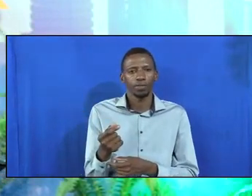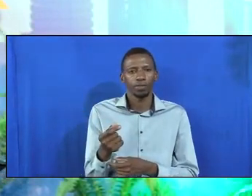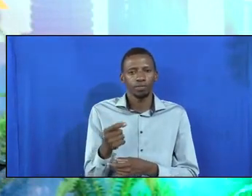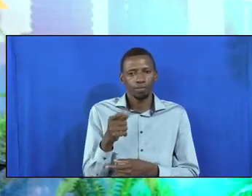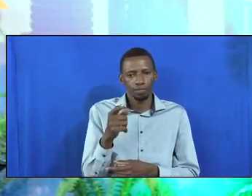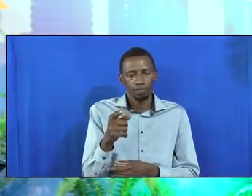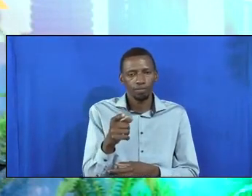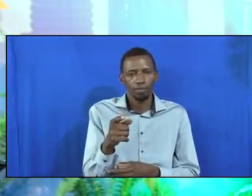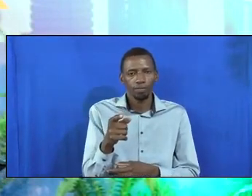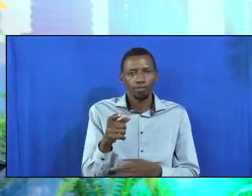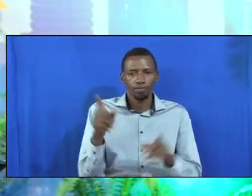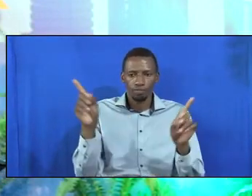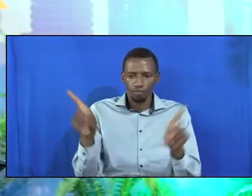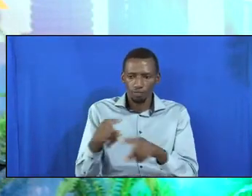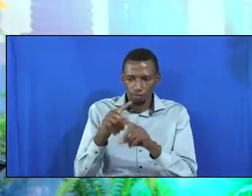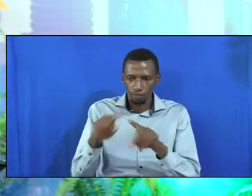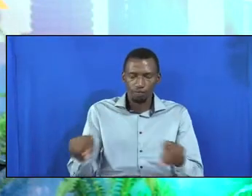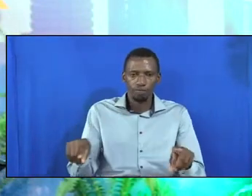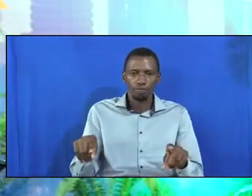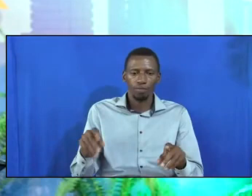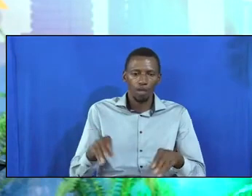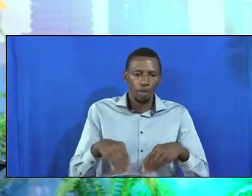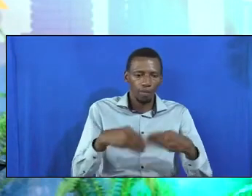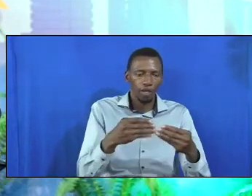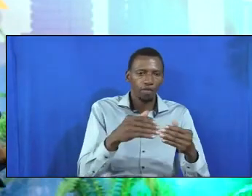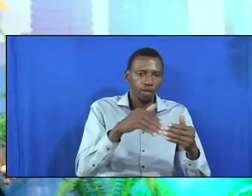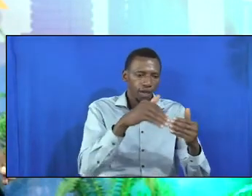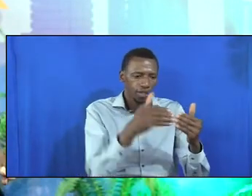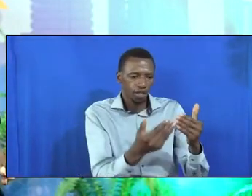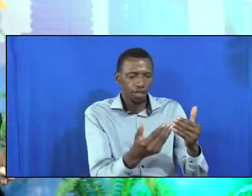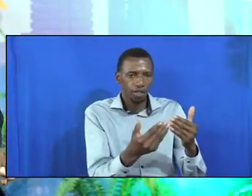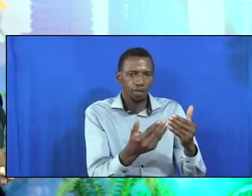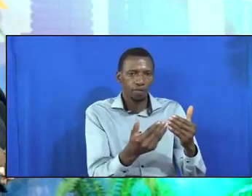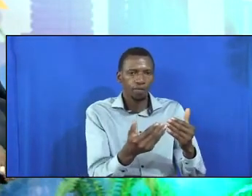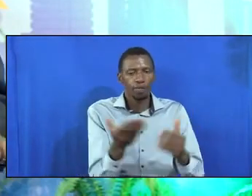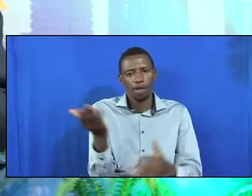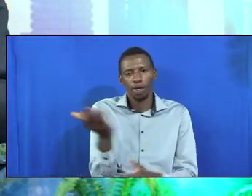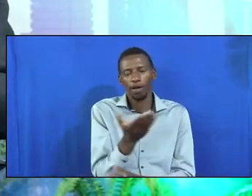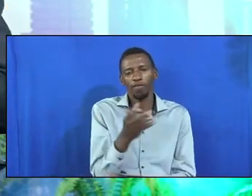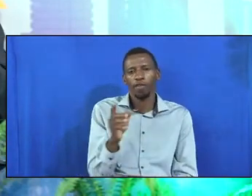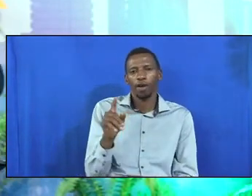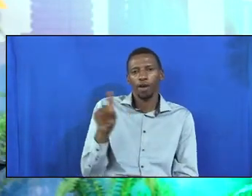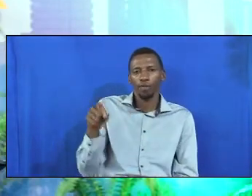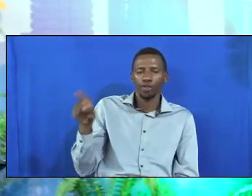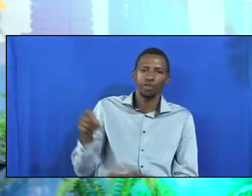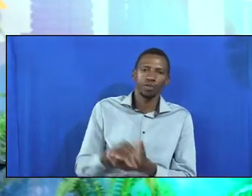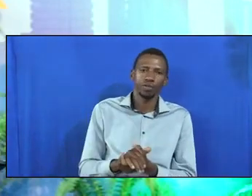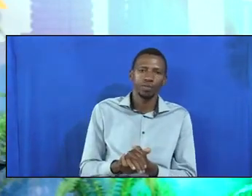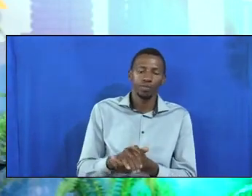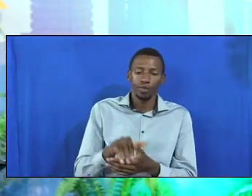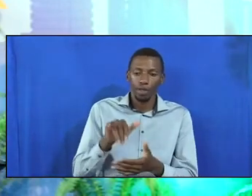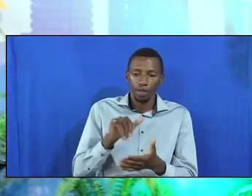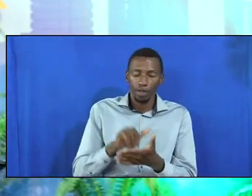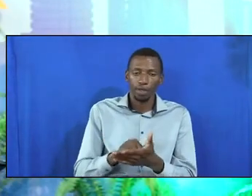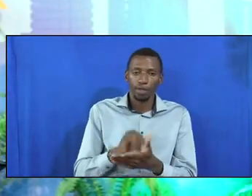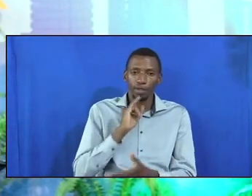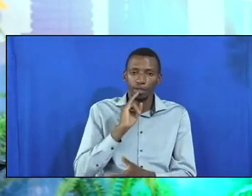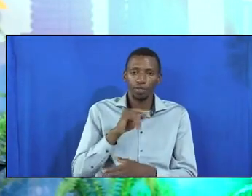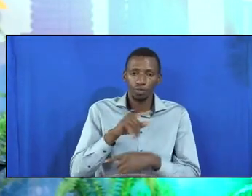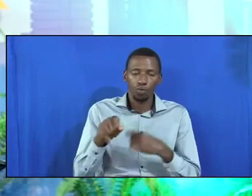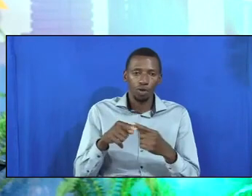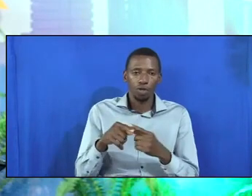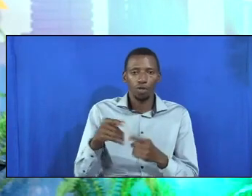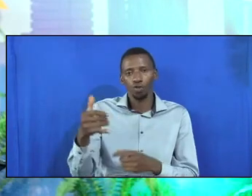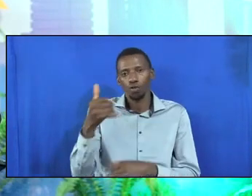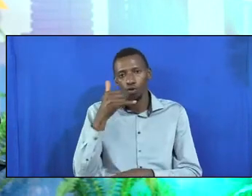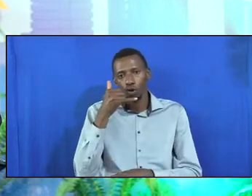ahead, he canceled that invoice. He did him a check of 500,000. It is when he called mama. You know, when